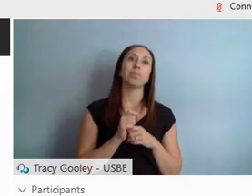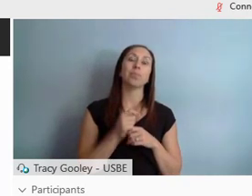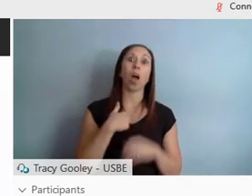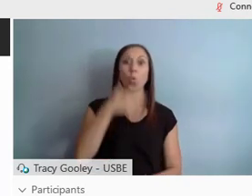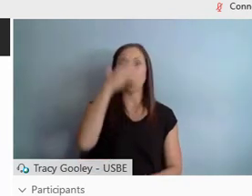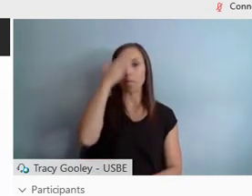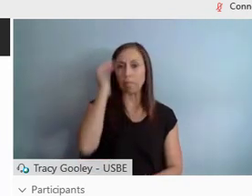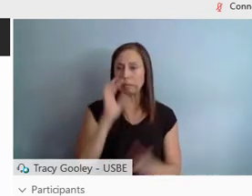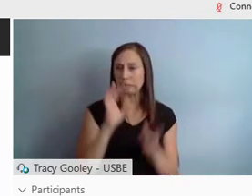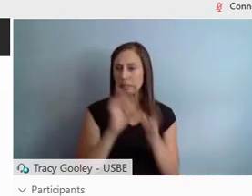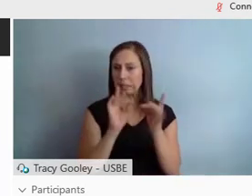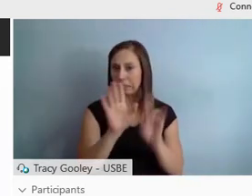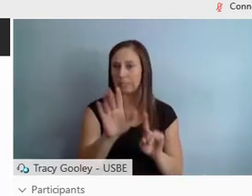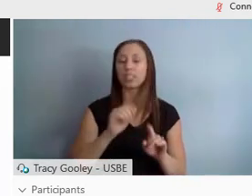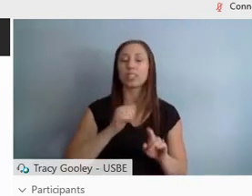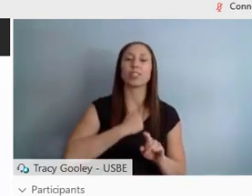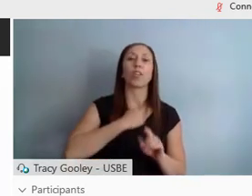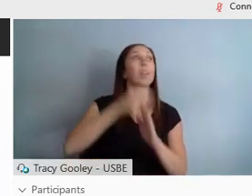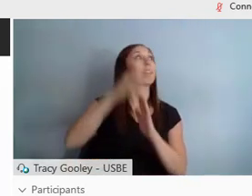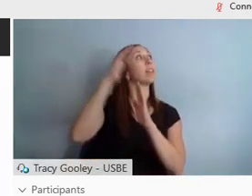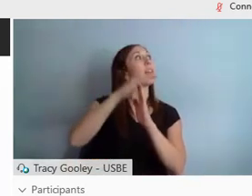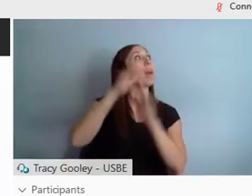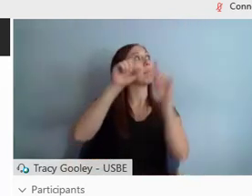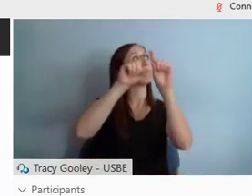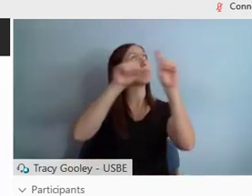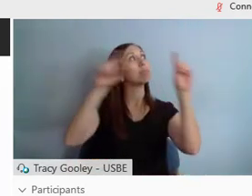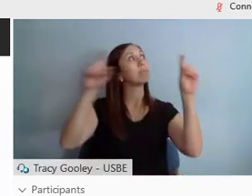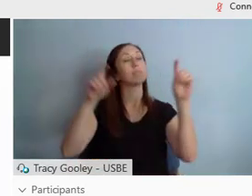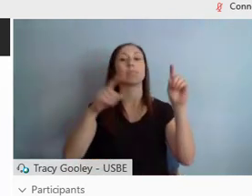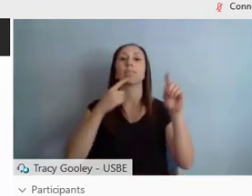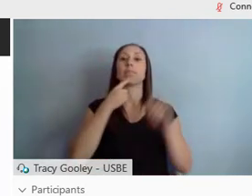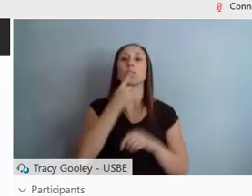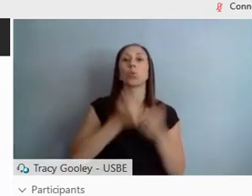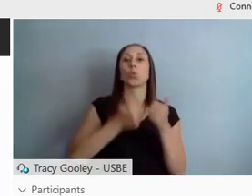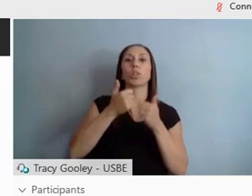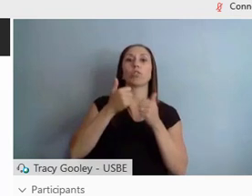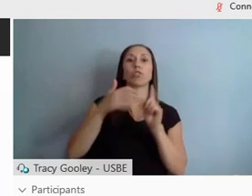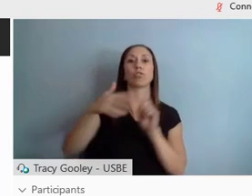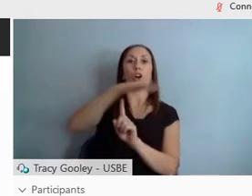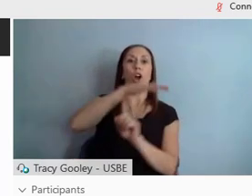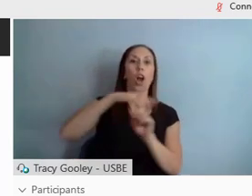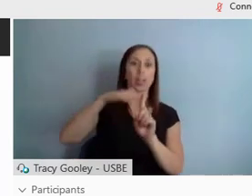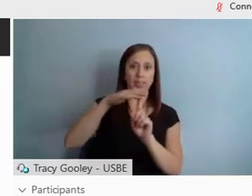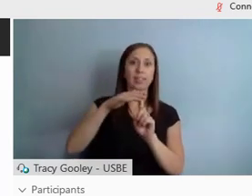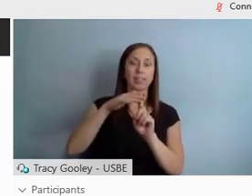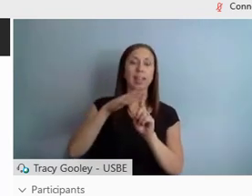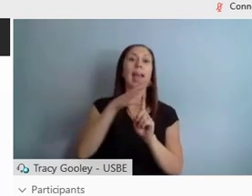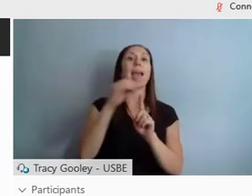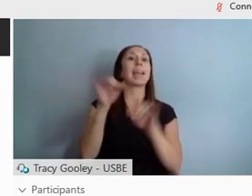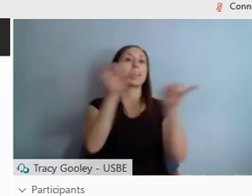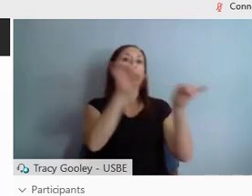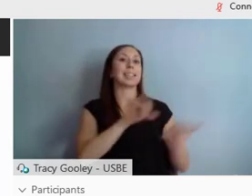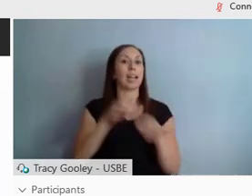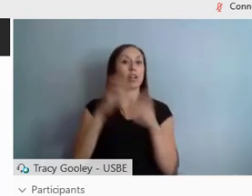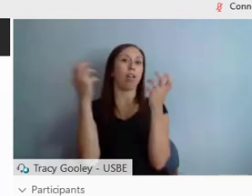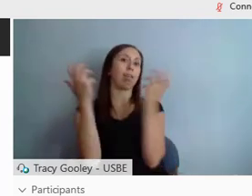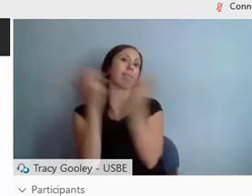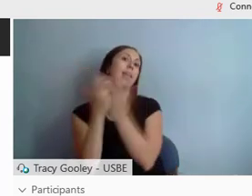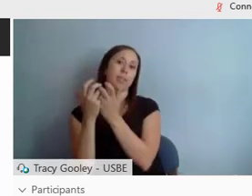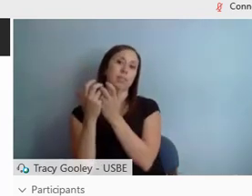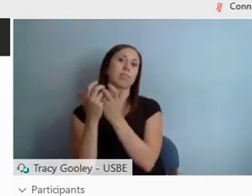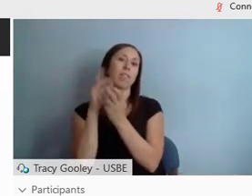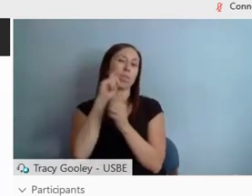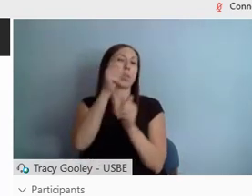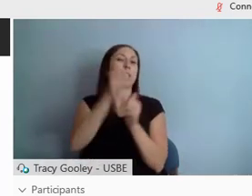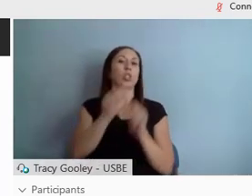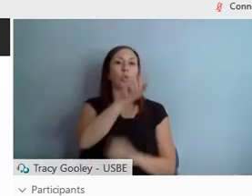I forgot to mention when we started at the top, there's also which content area this question addresses and the standard alignments that go along